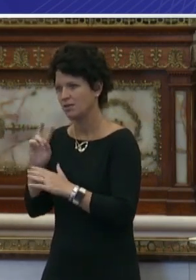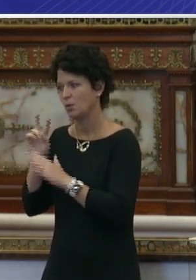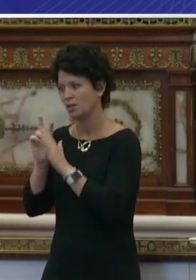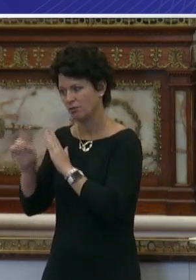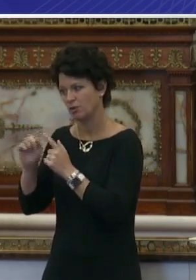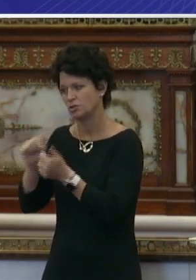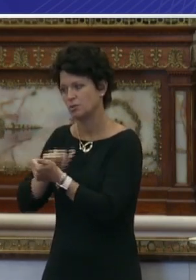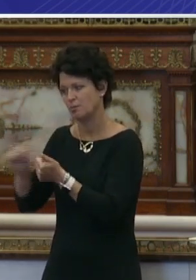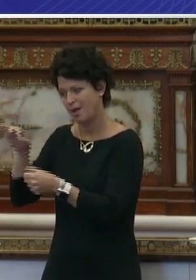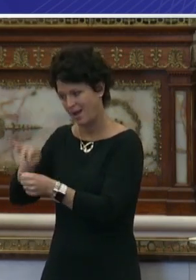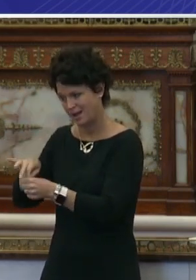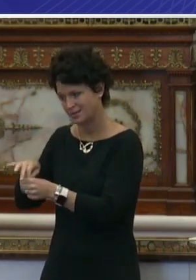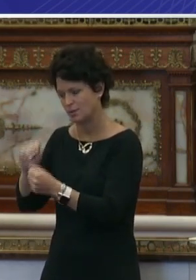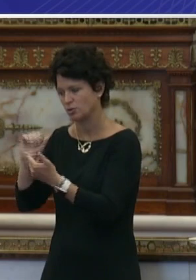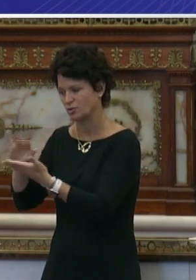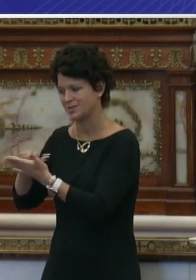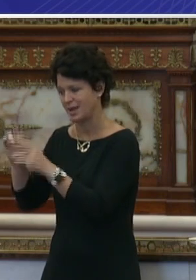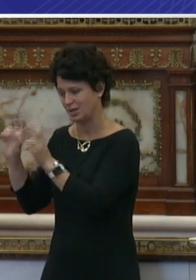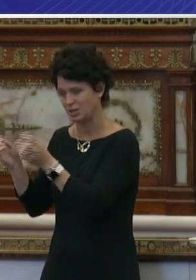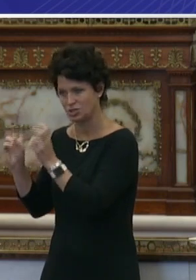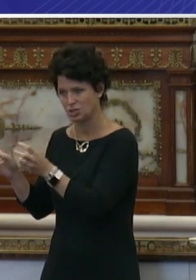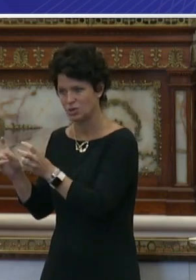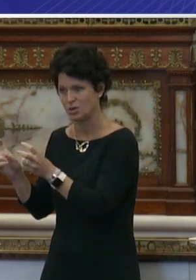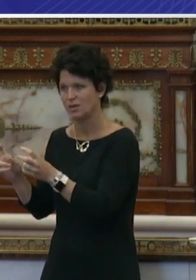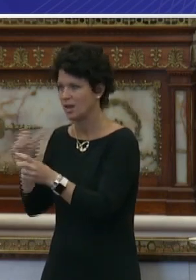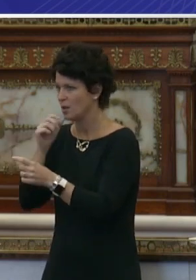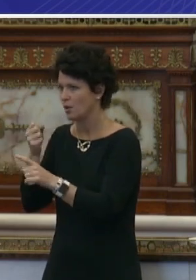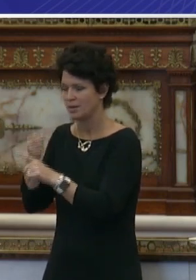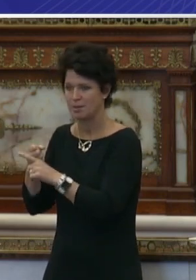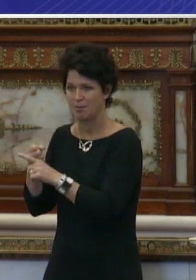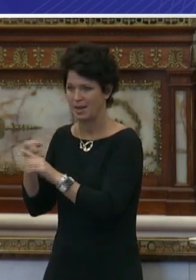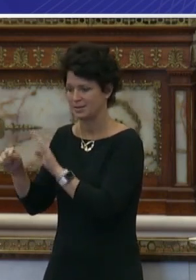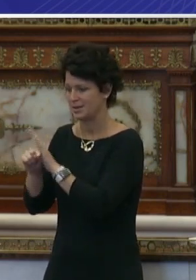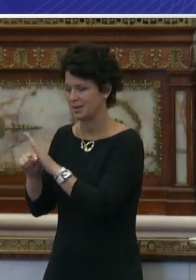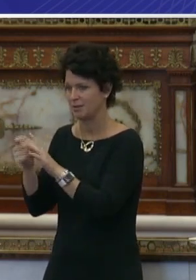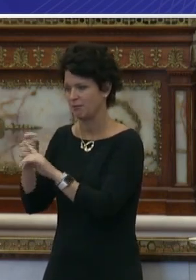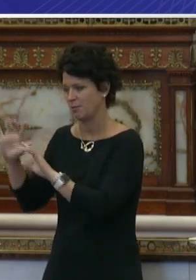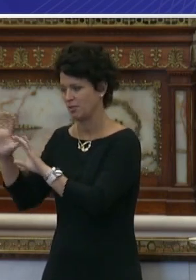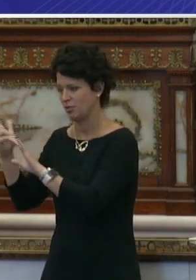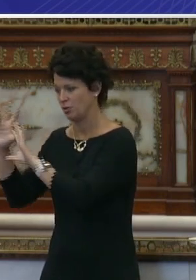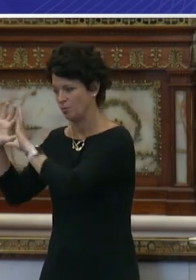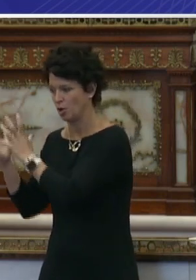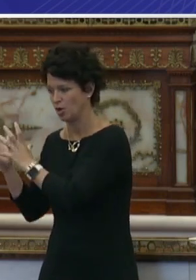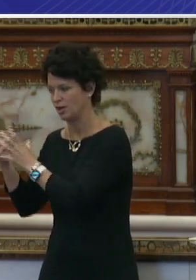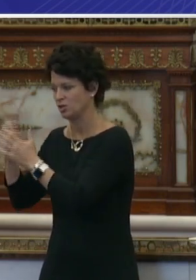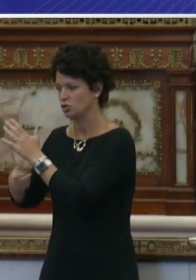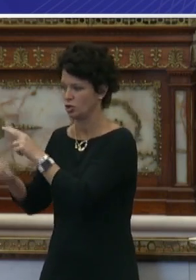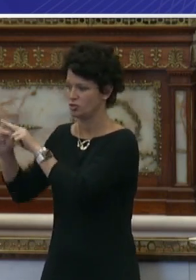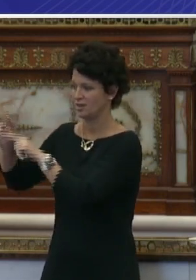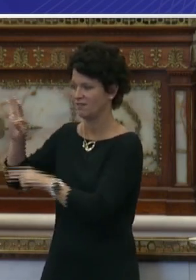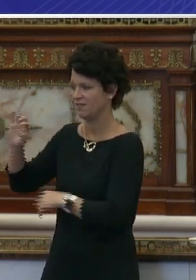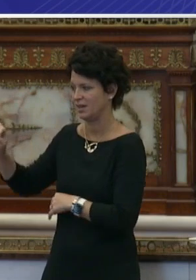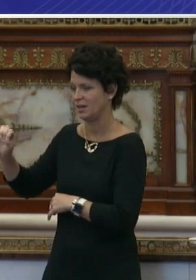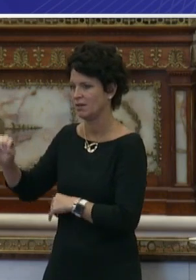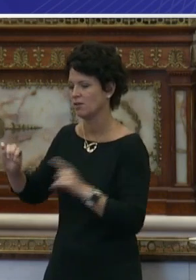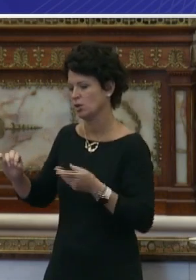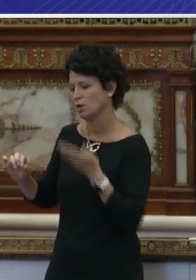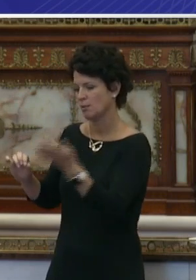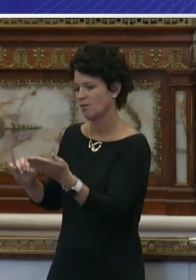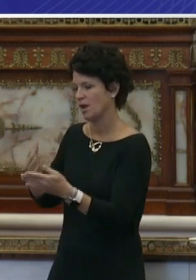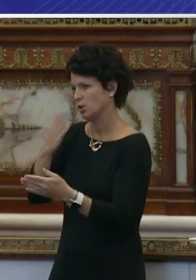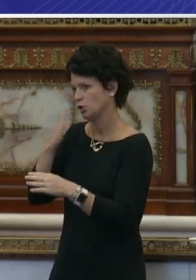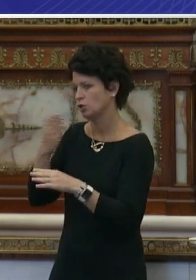passing, which will address that issue so that you're not being negatively impacted by these third-party entities charging higher fees for you to provide goods